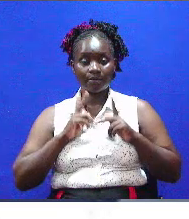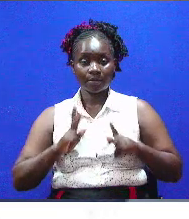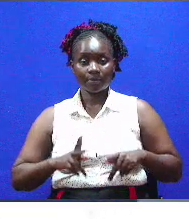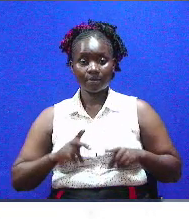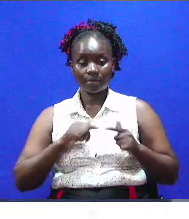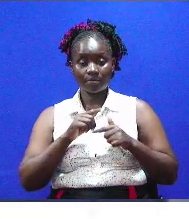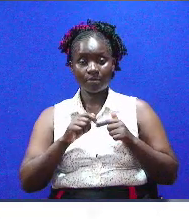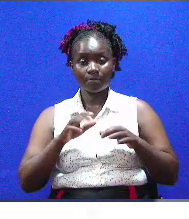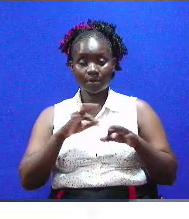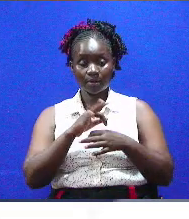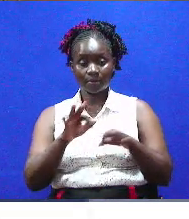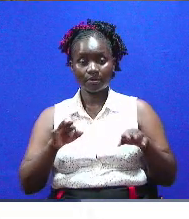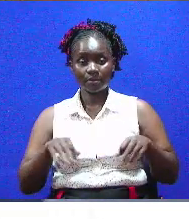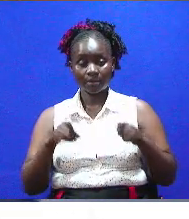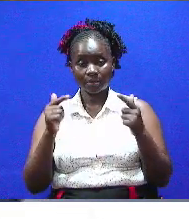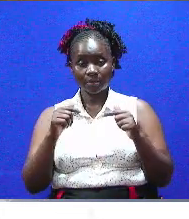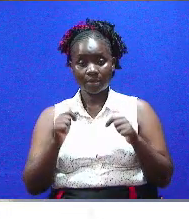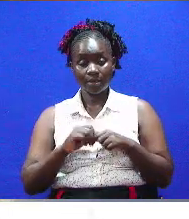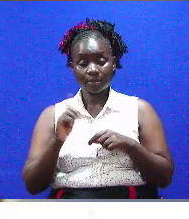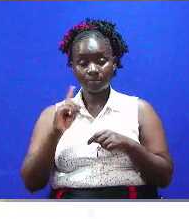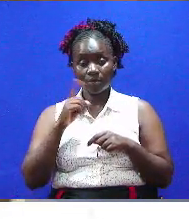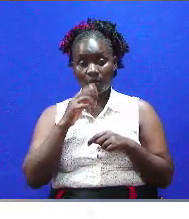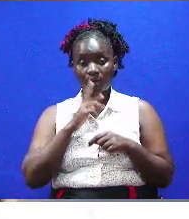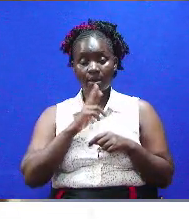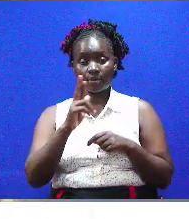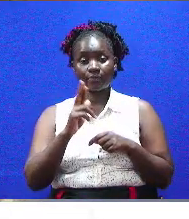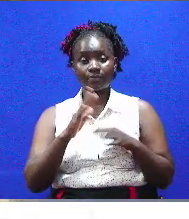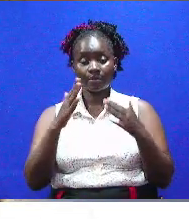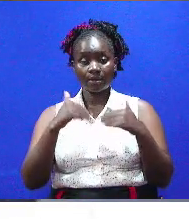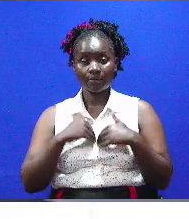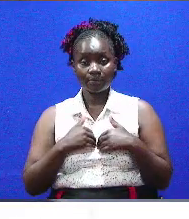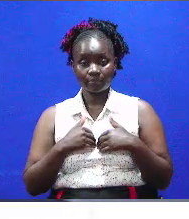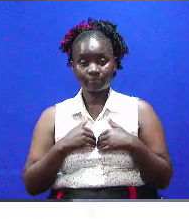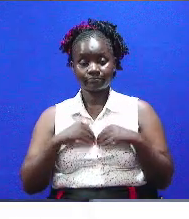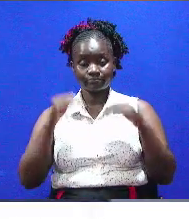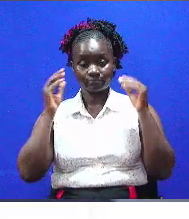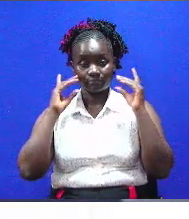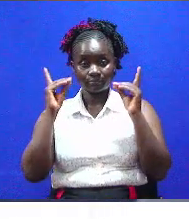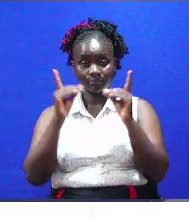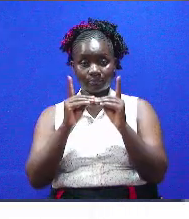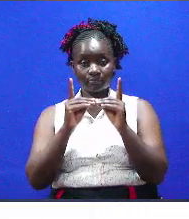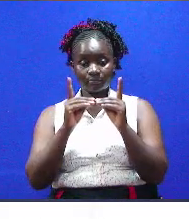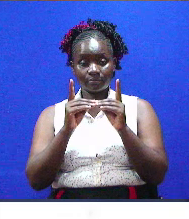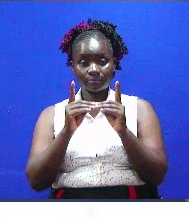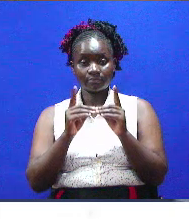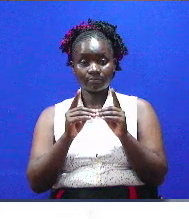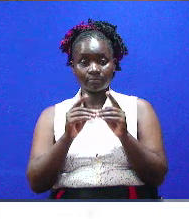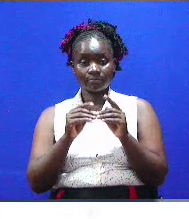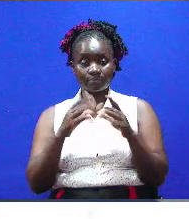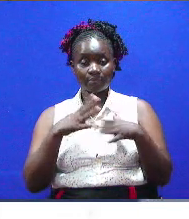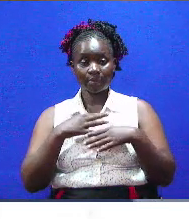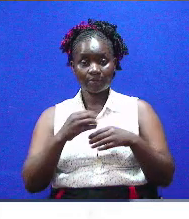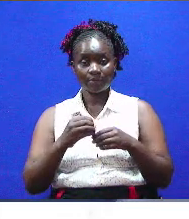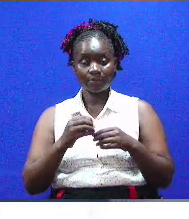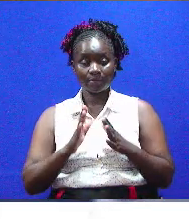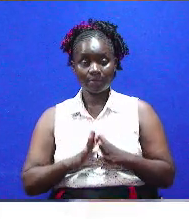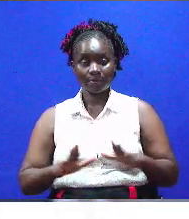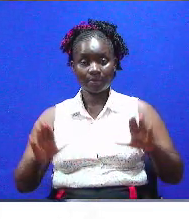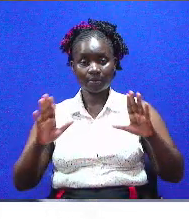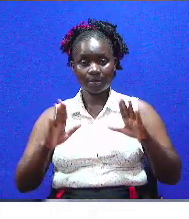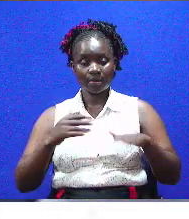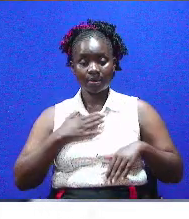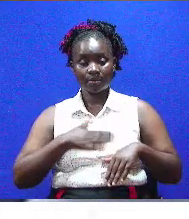stadium, especially those who have decided to acquire some of the public land.